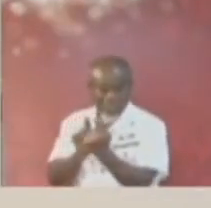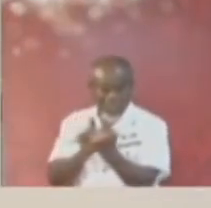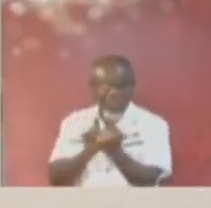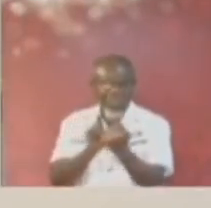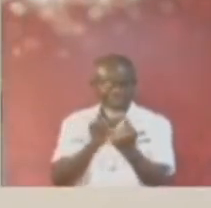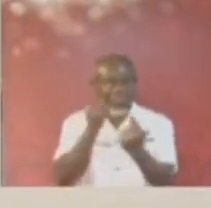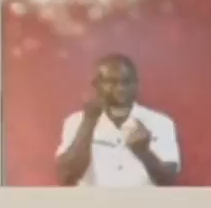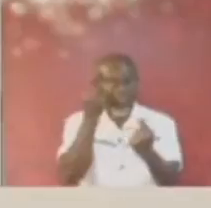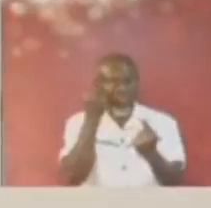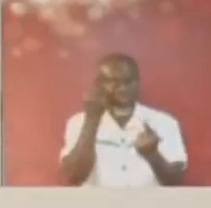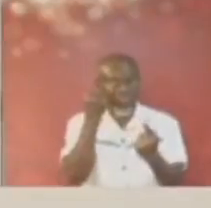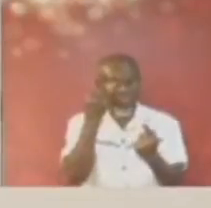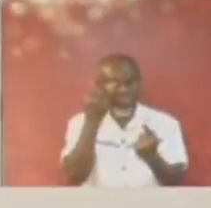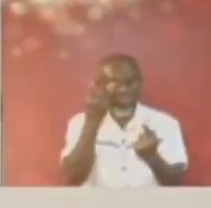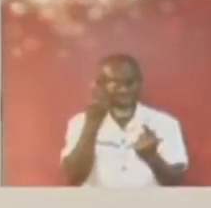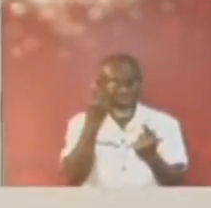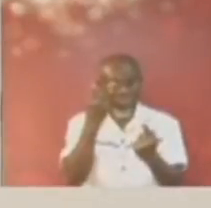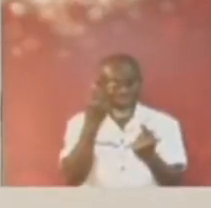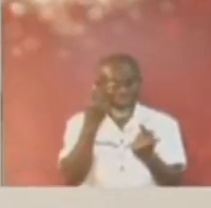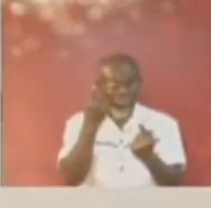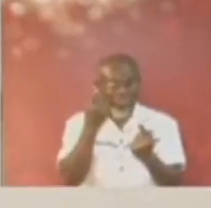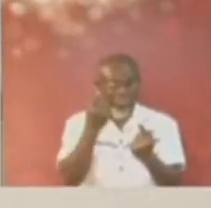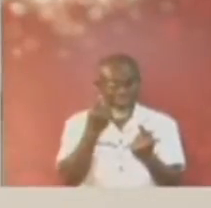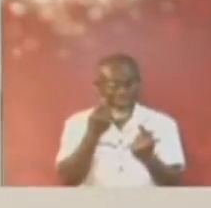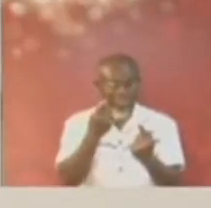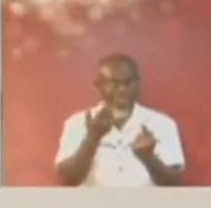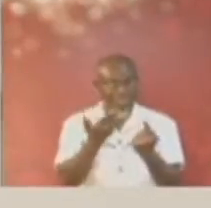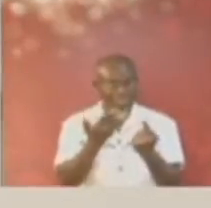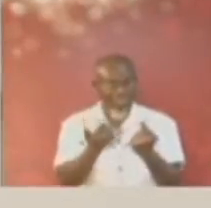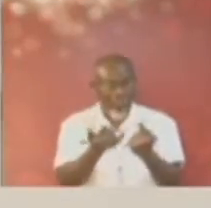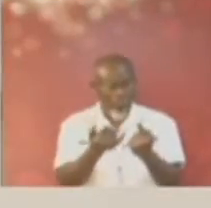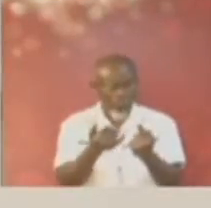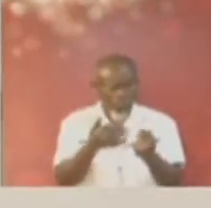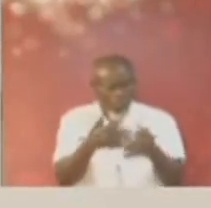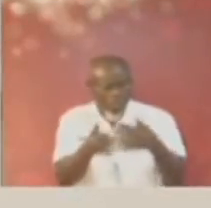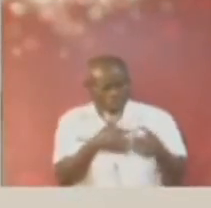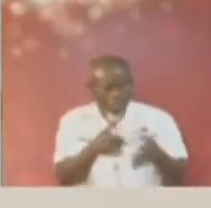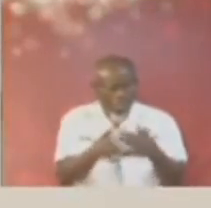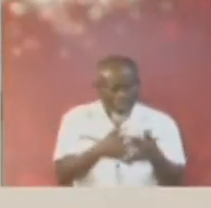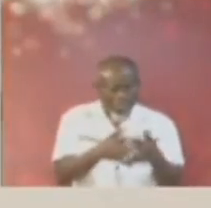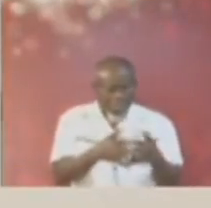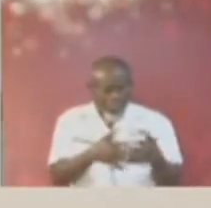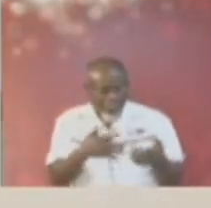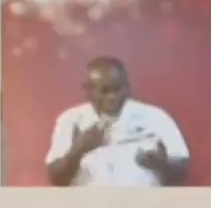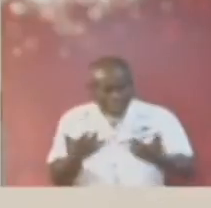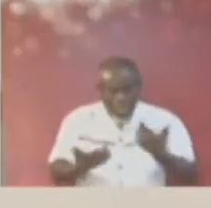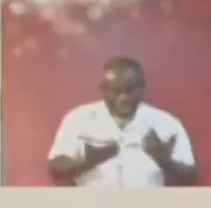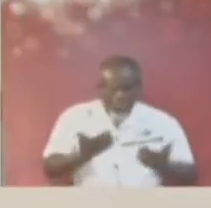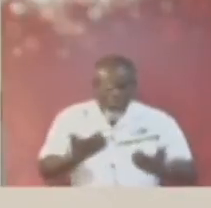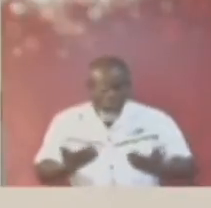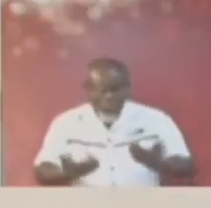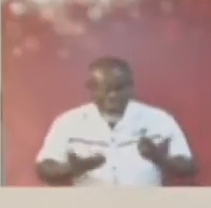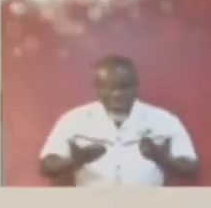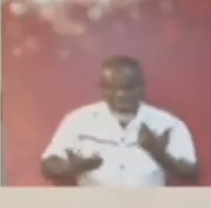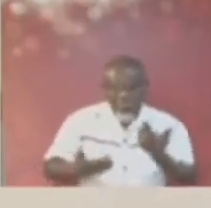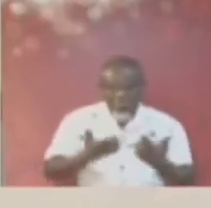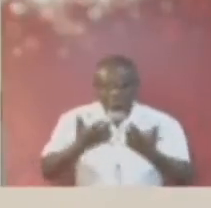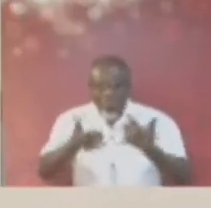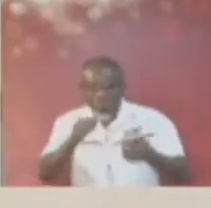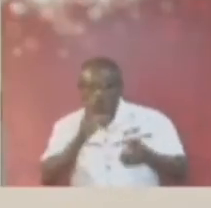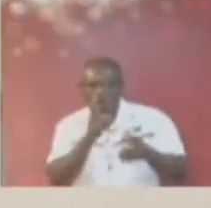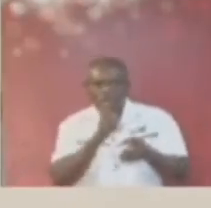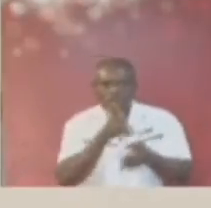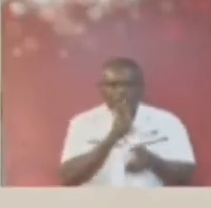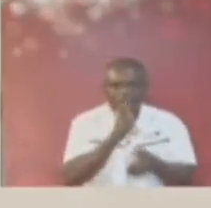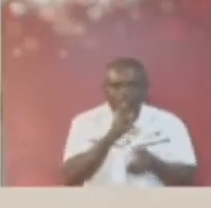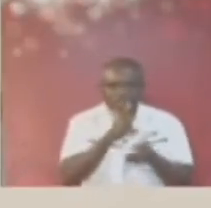considerably as our inhibitions and our awareness of physical environment goes downward. People, the number of people we